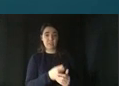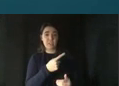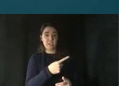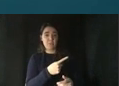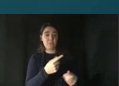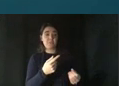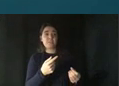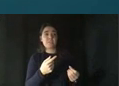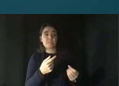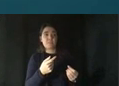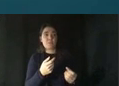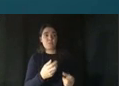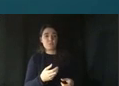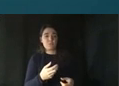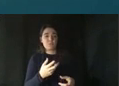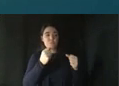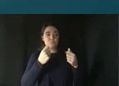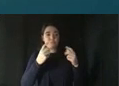attack.